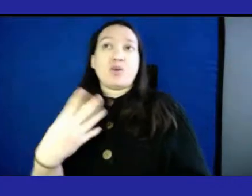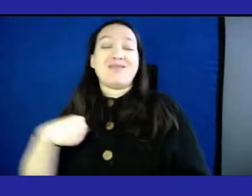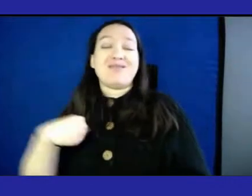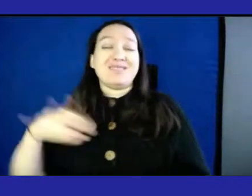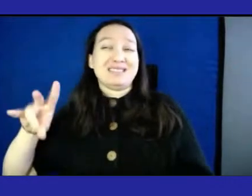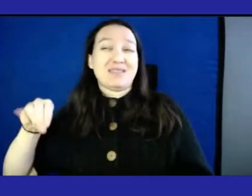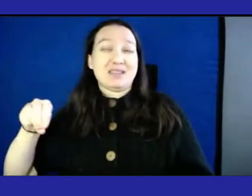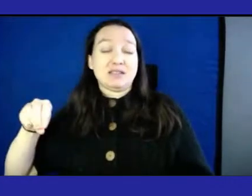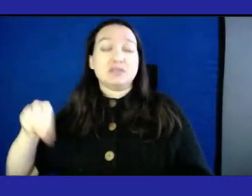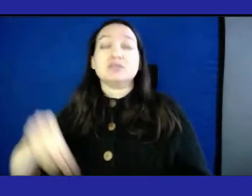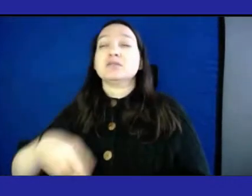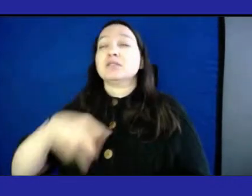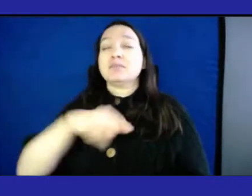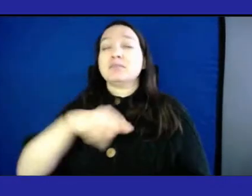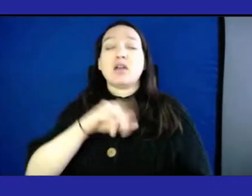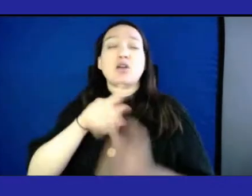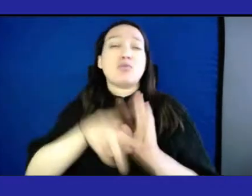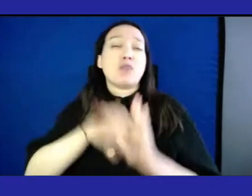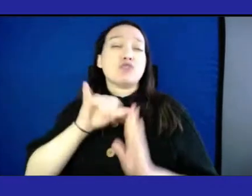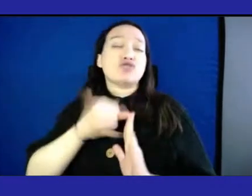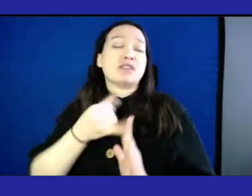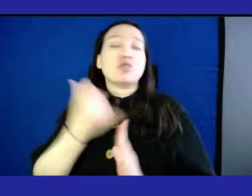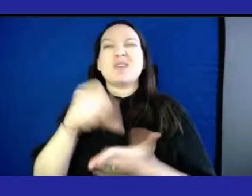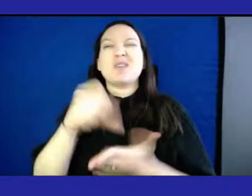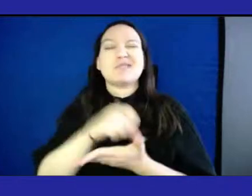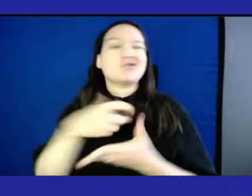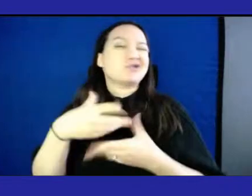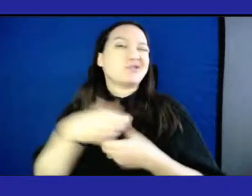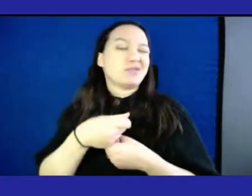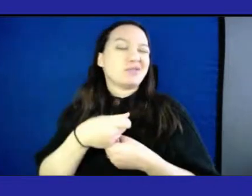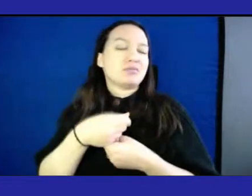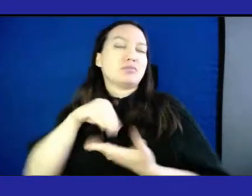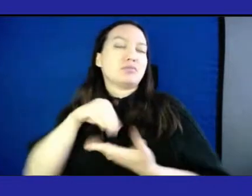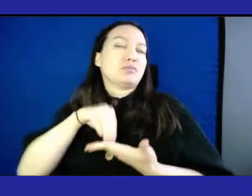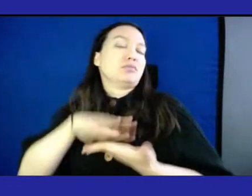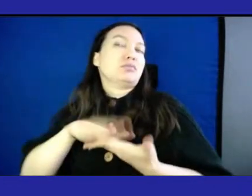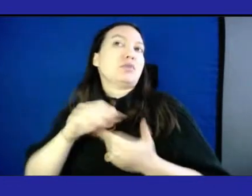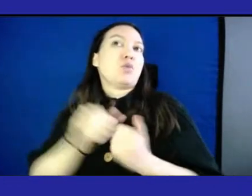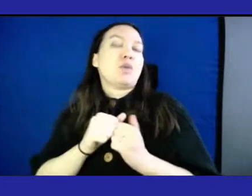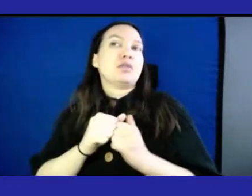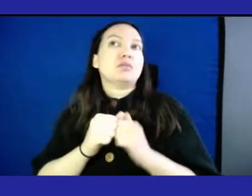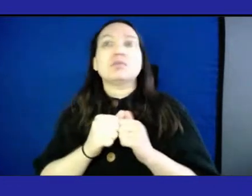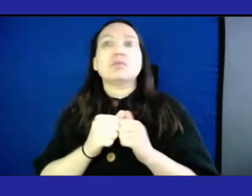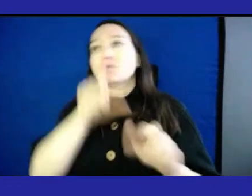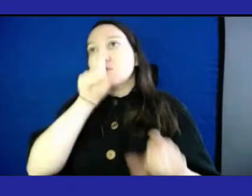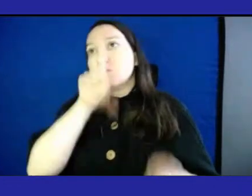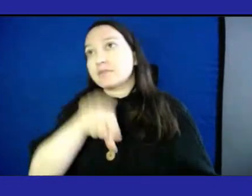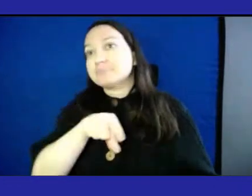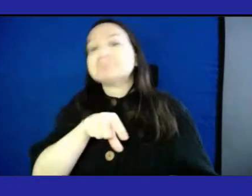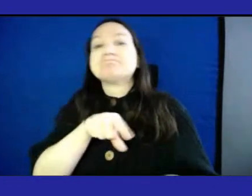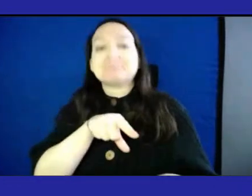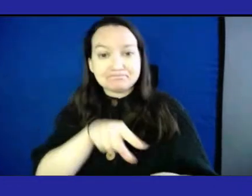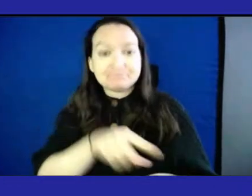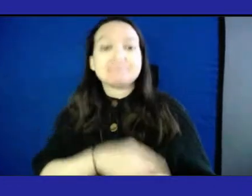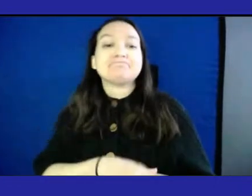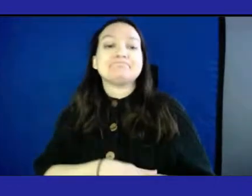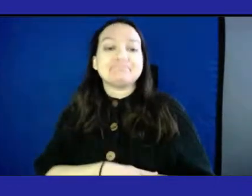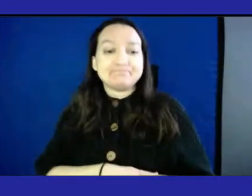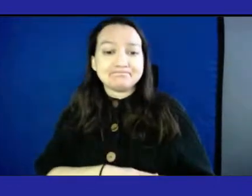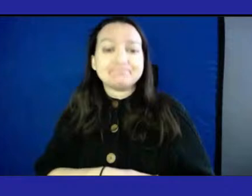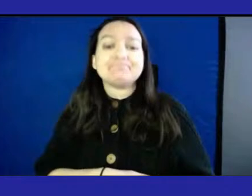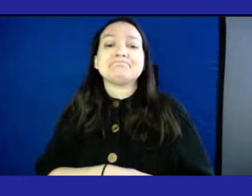are PI project one-page summaries that are making it into our QAPI reports. I know on this